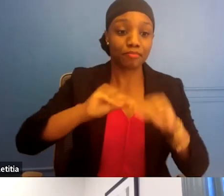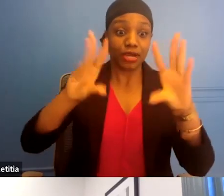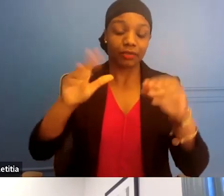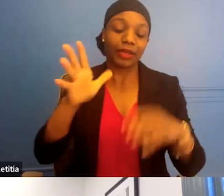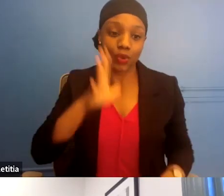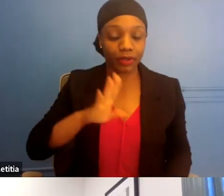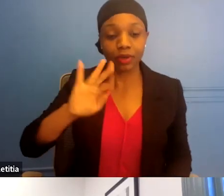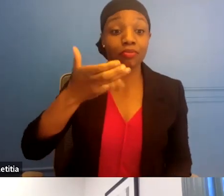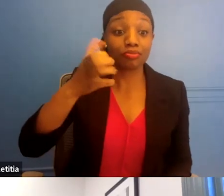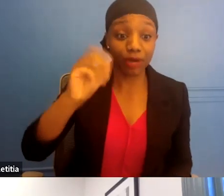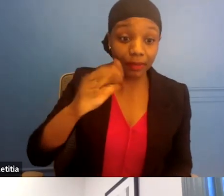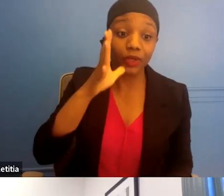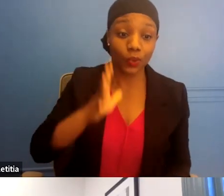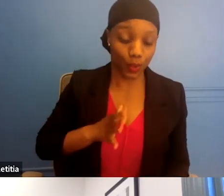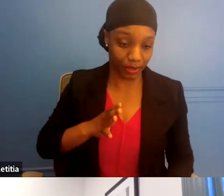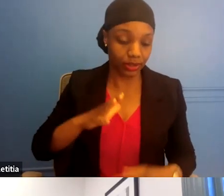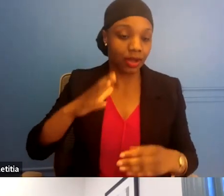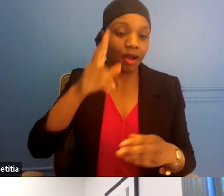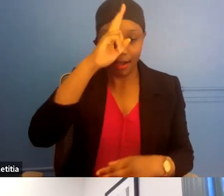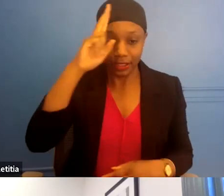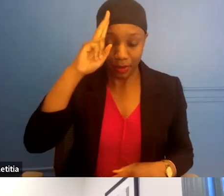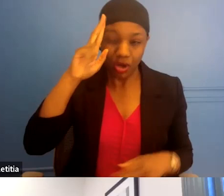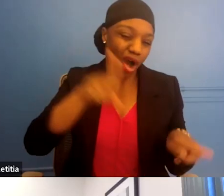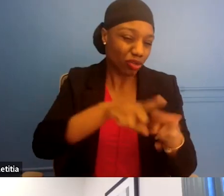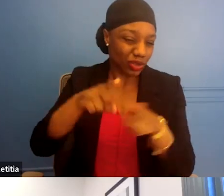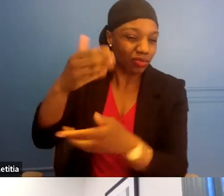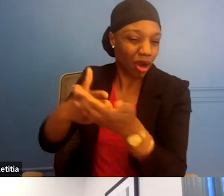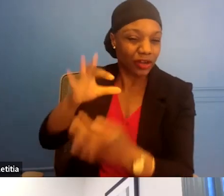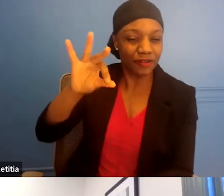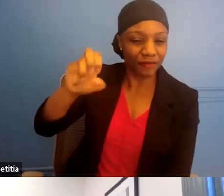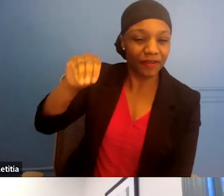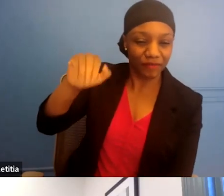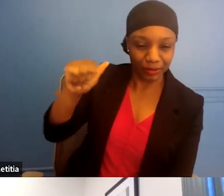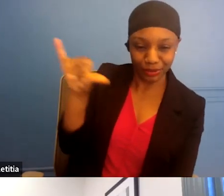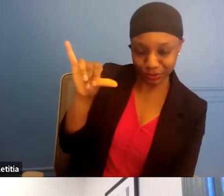Management Agency, known as FEMA. So we're going to start with Monica.